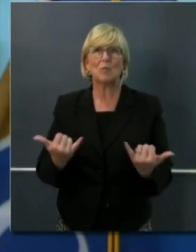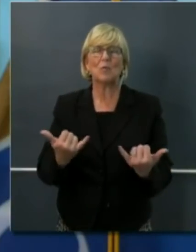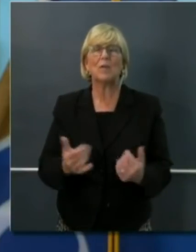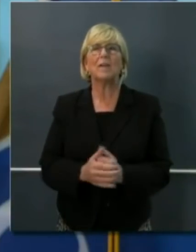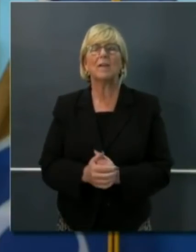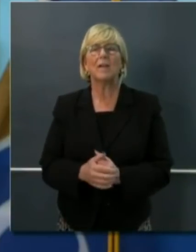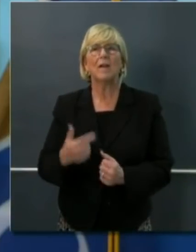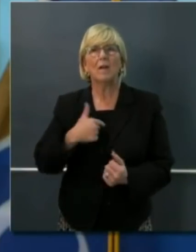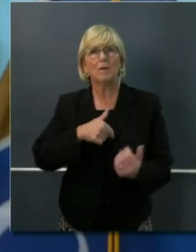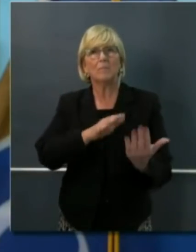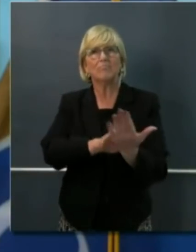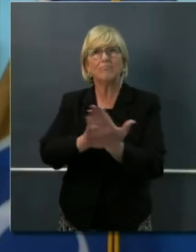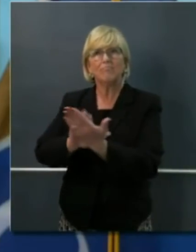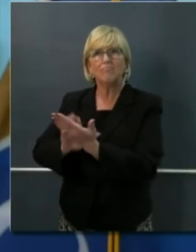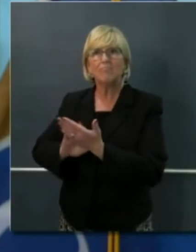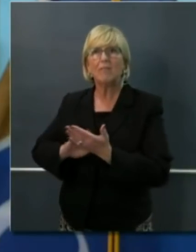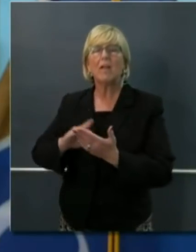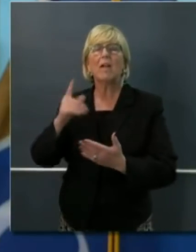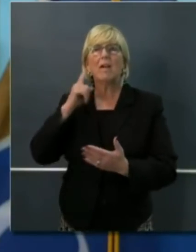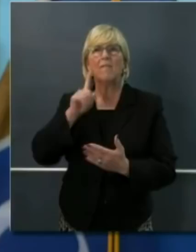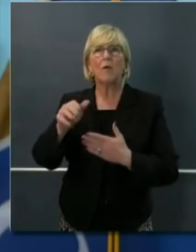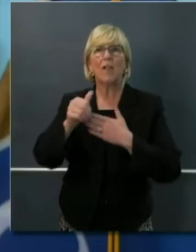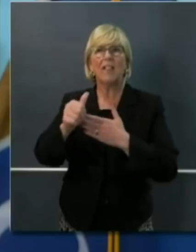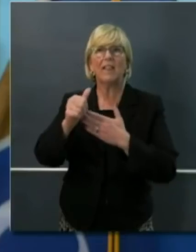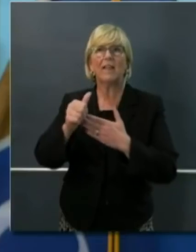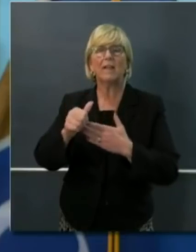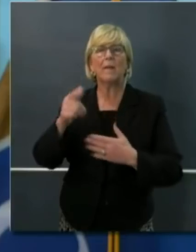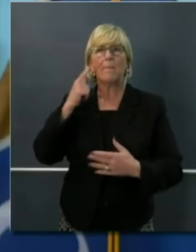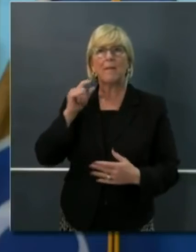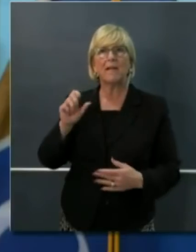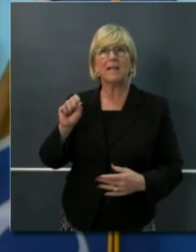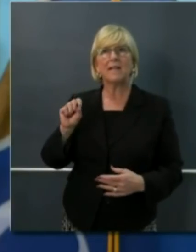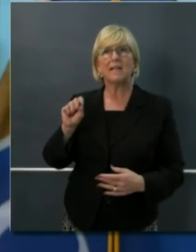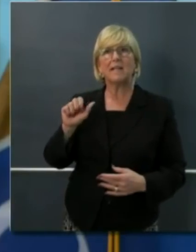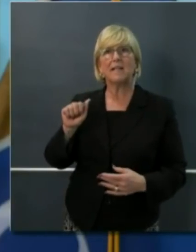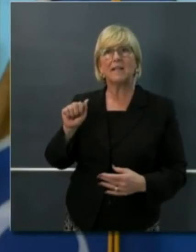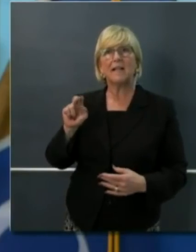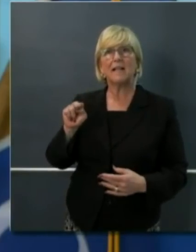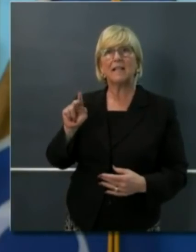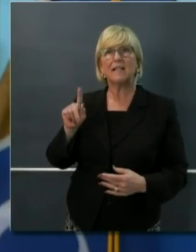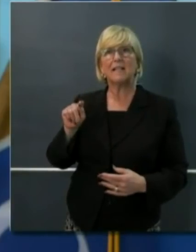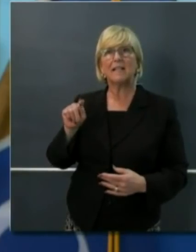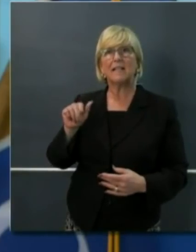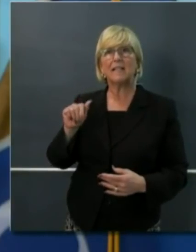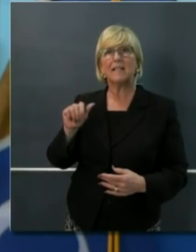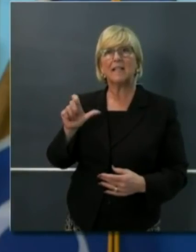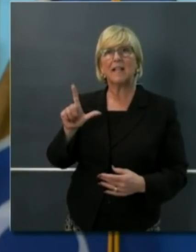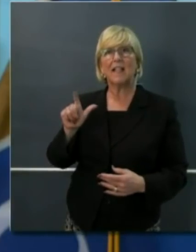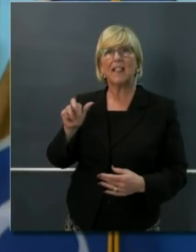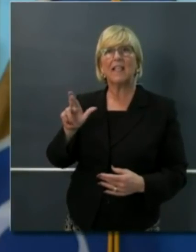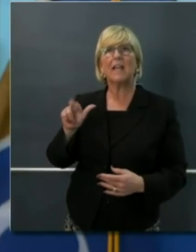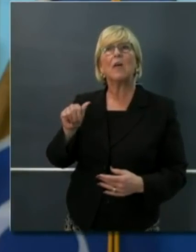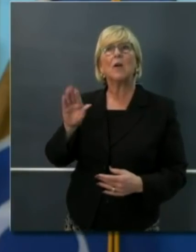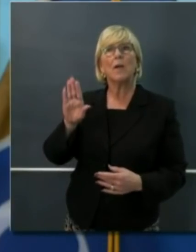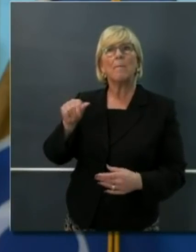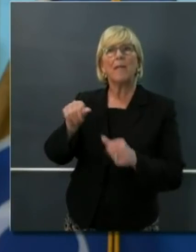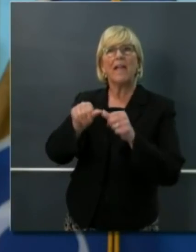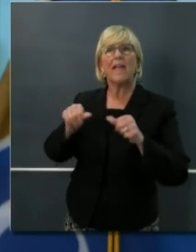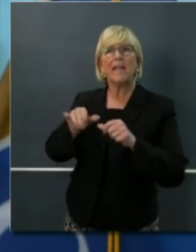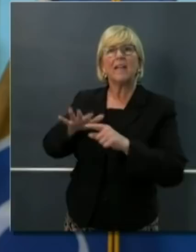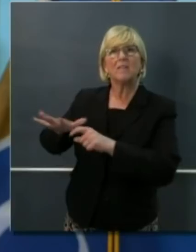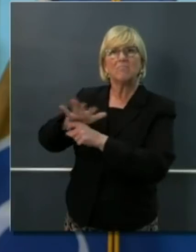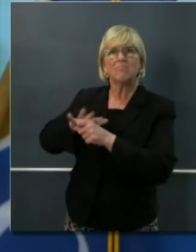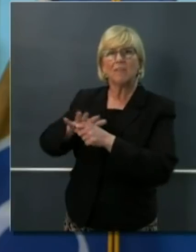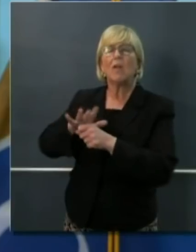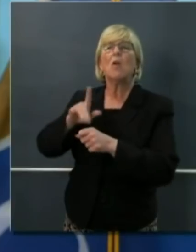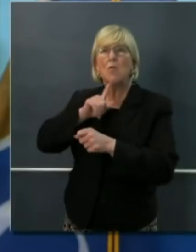the outstanding work and leadership. Santa Clara has been the forefront of this from the beginning of this process. It wasn't where the first